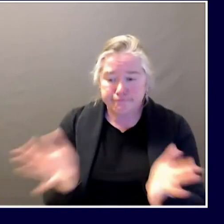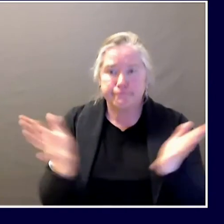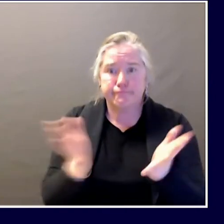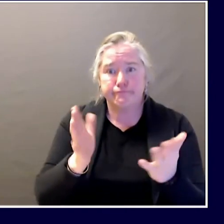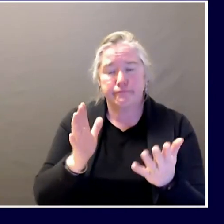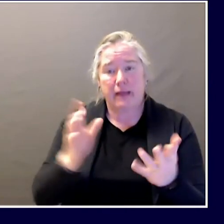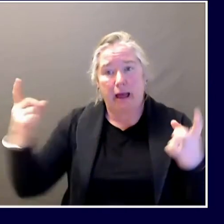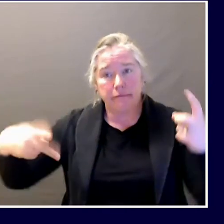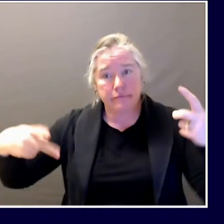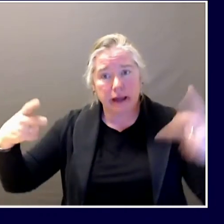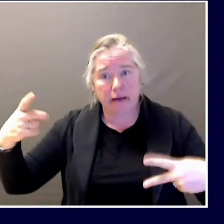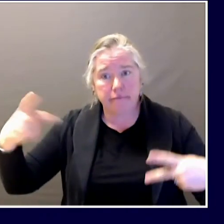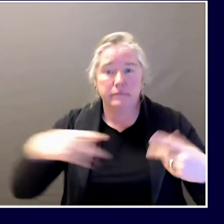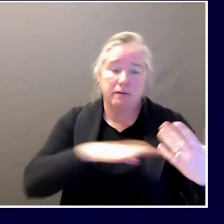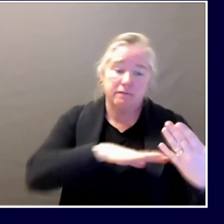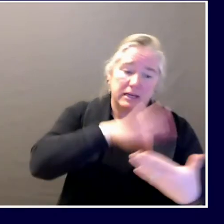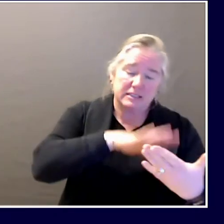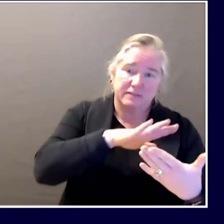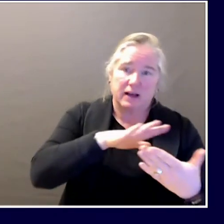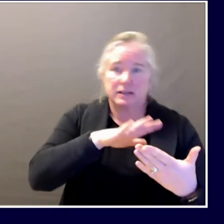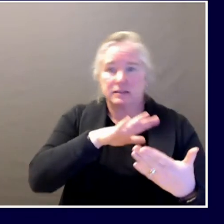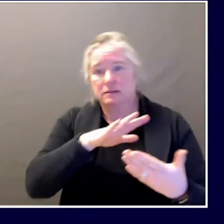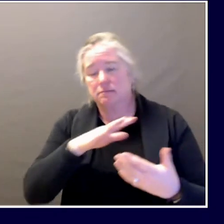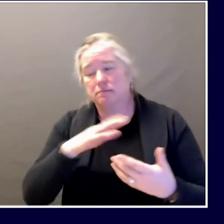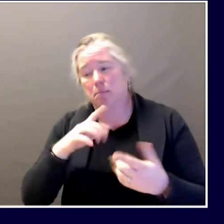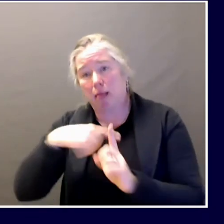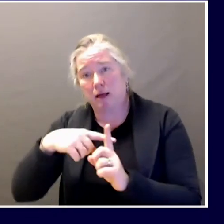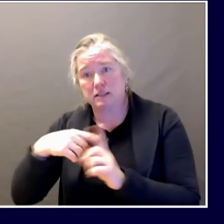but we're hopeful that we could all do even more with the